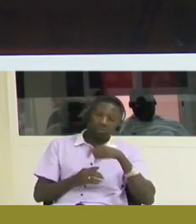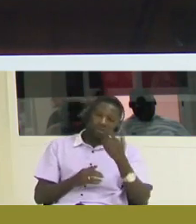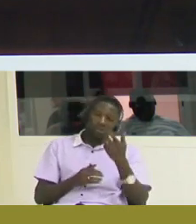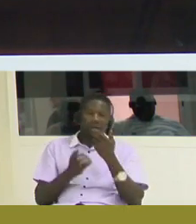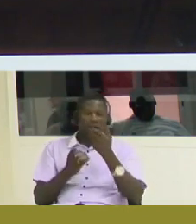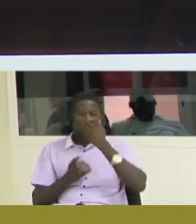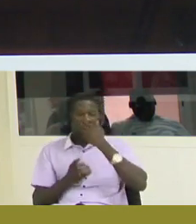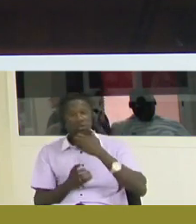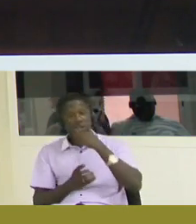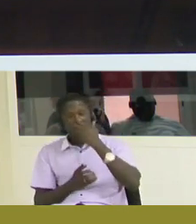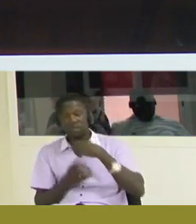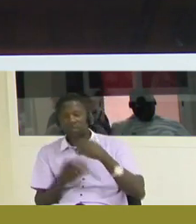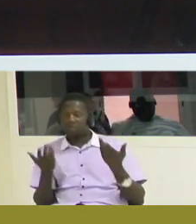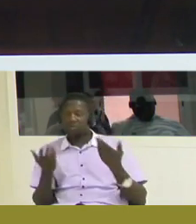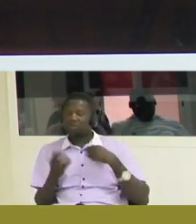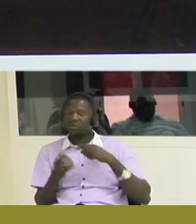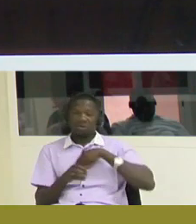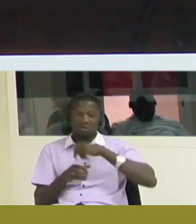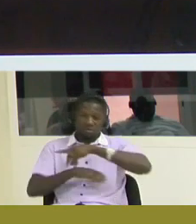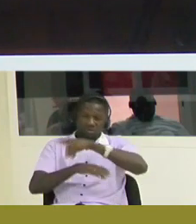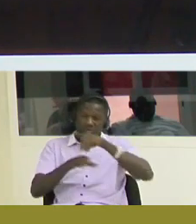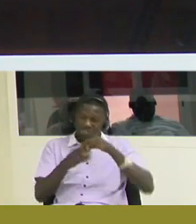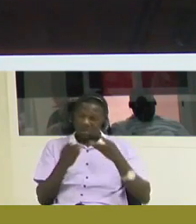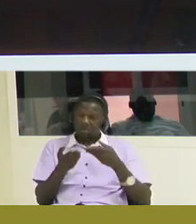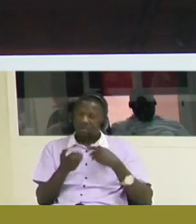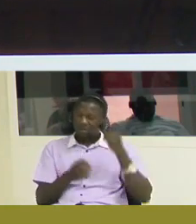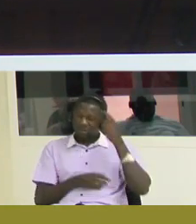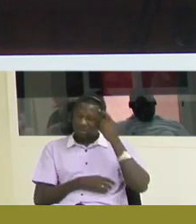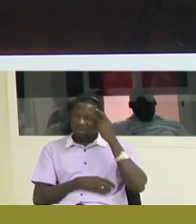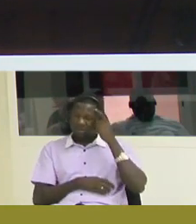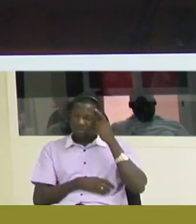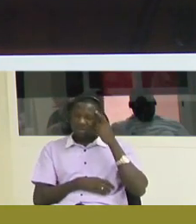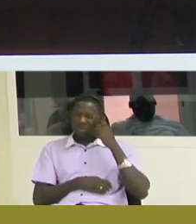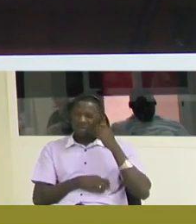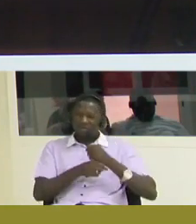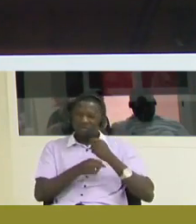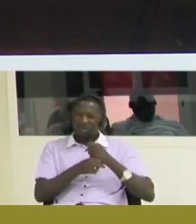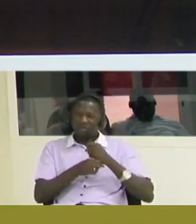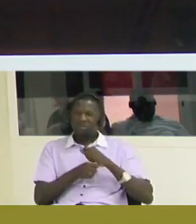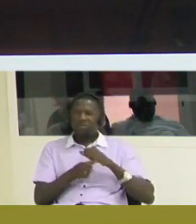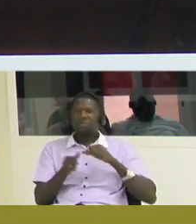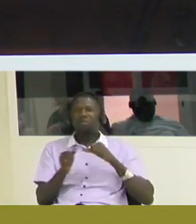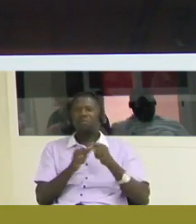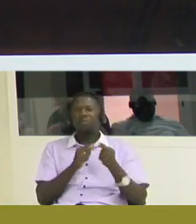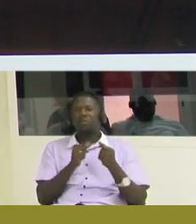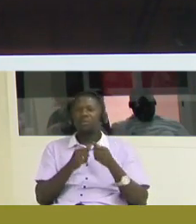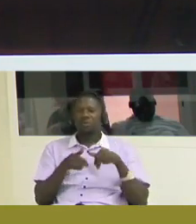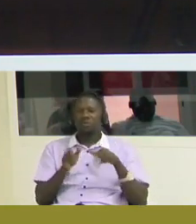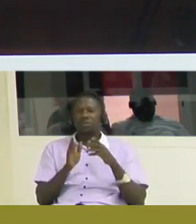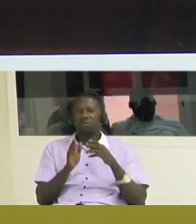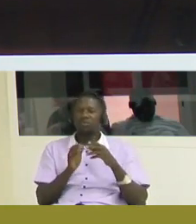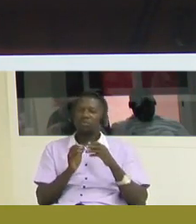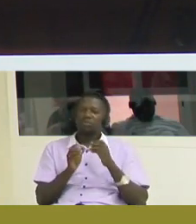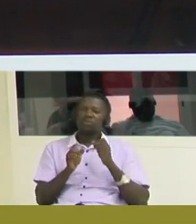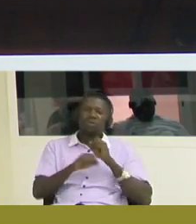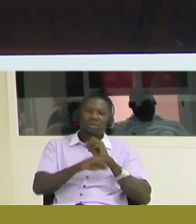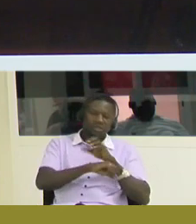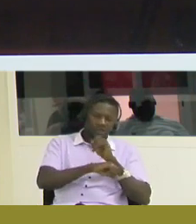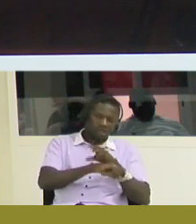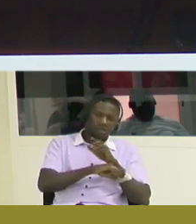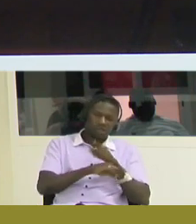think we should have found a much better way to address this problem